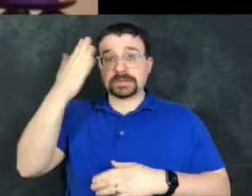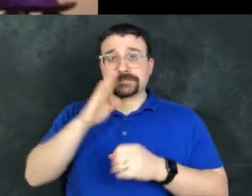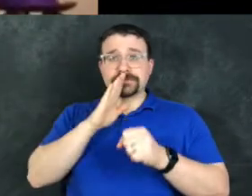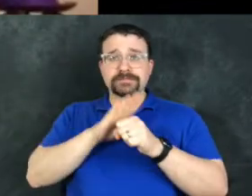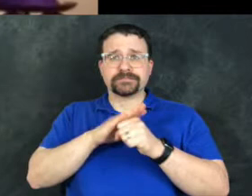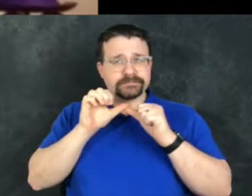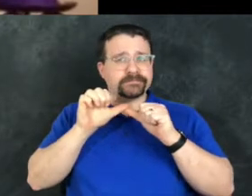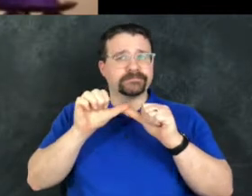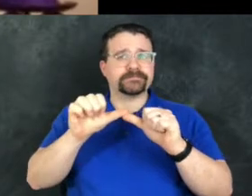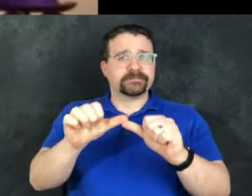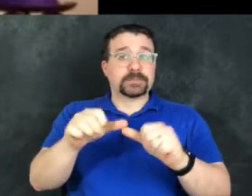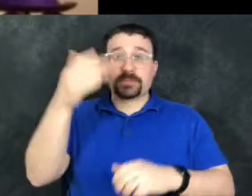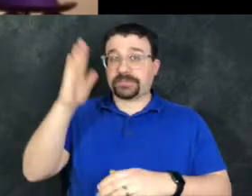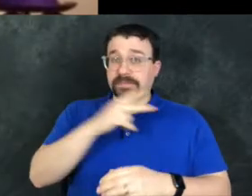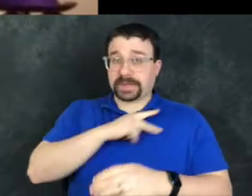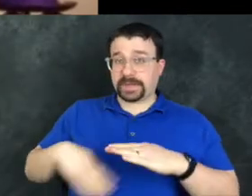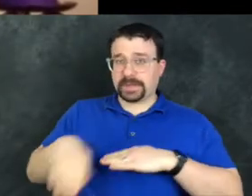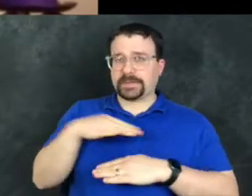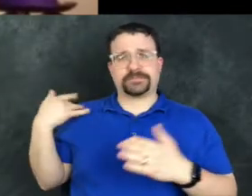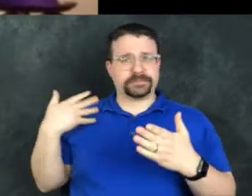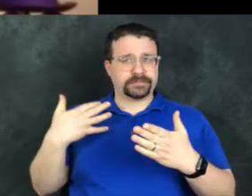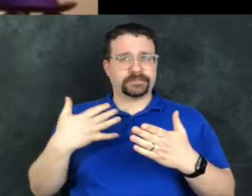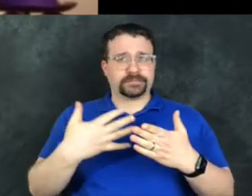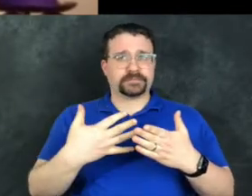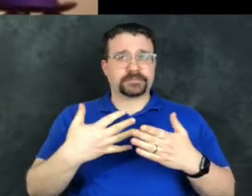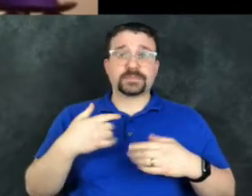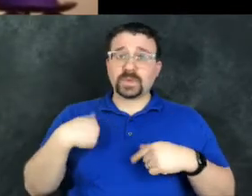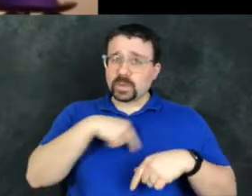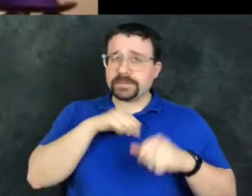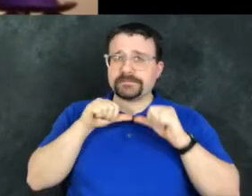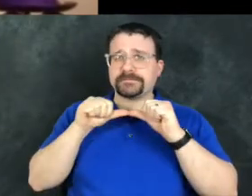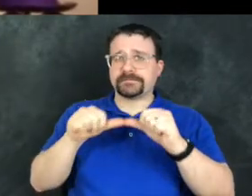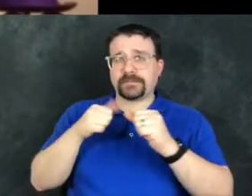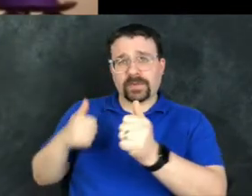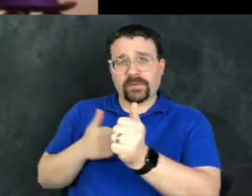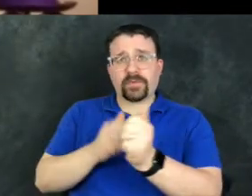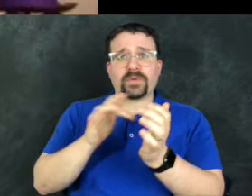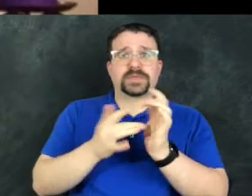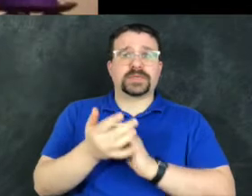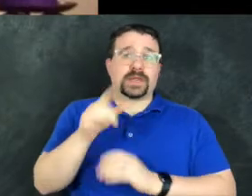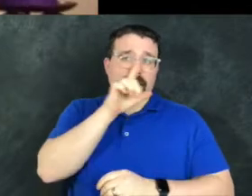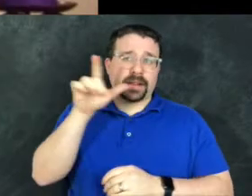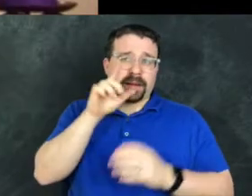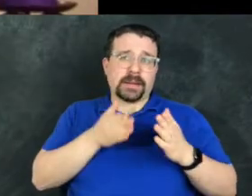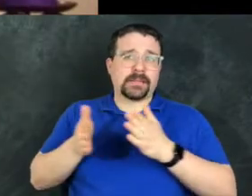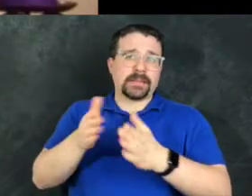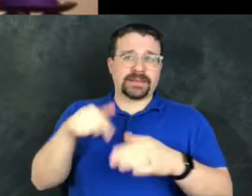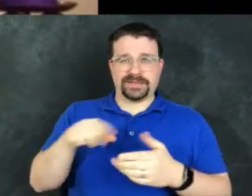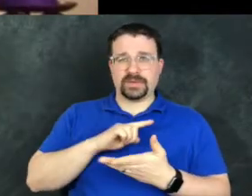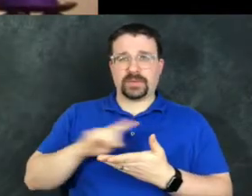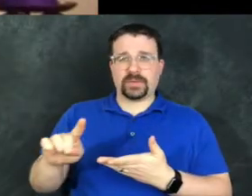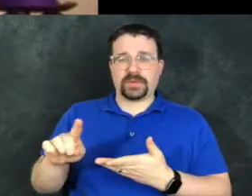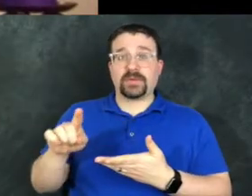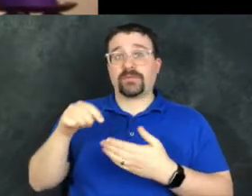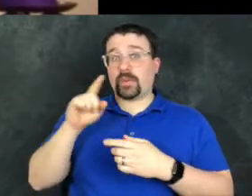God's covenant continues. God's kingdom comes near. We continue to follow Jesus on the Lenten path this